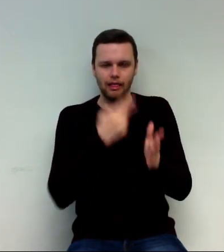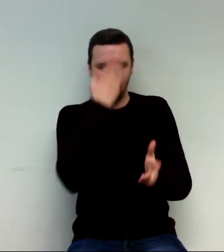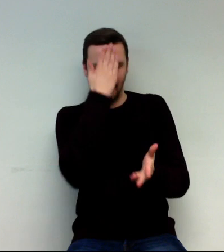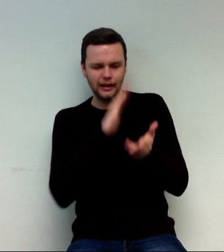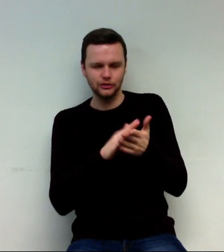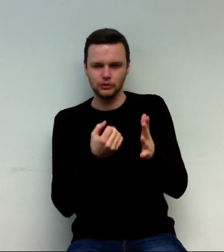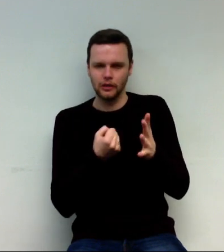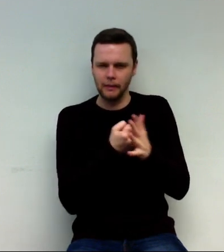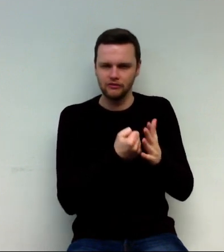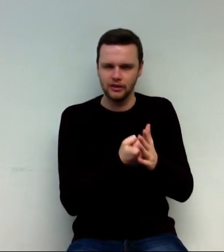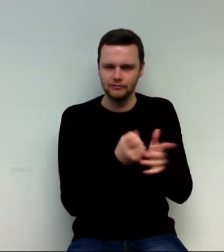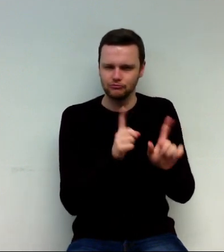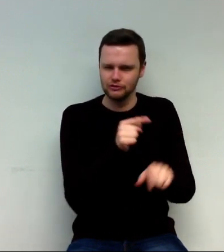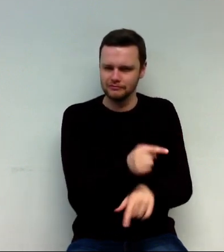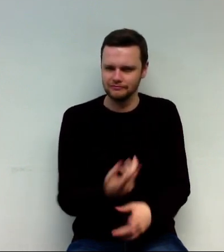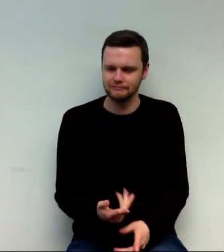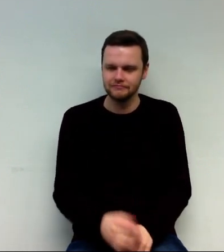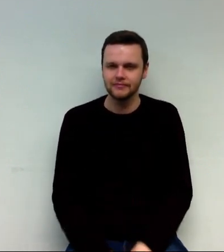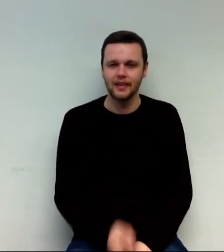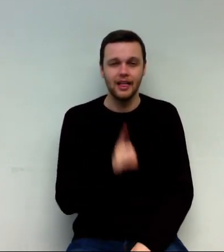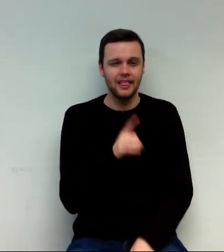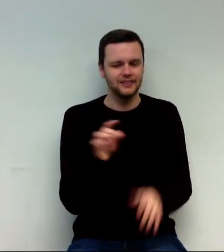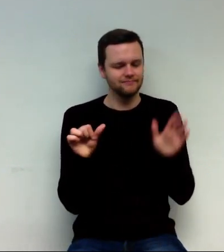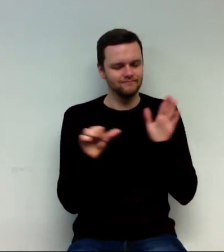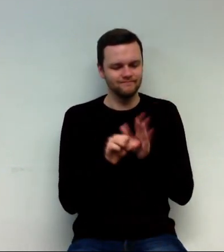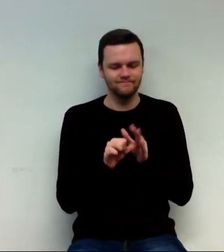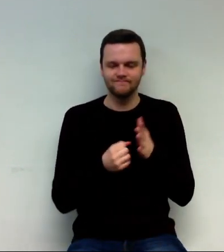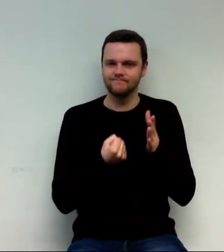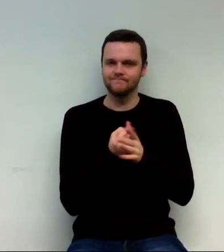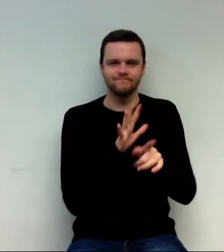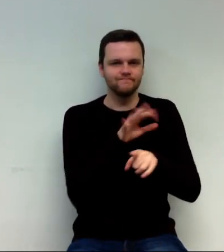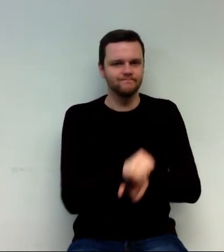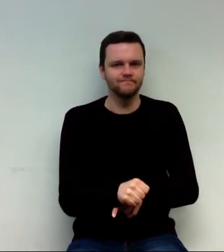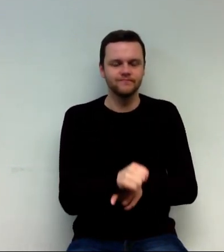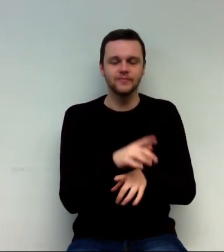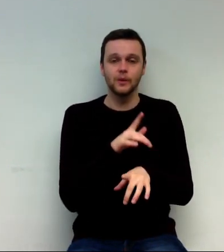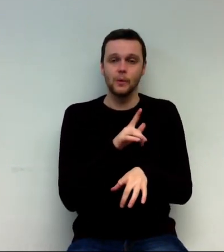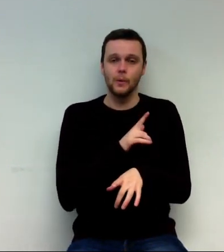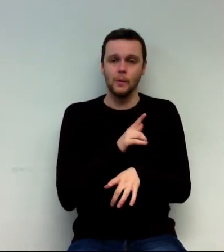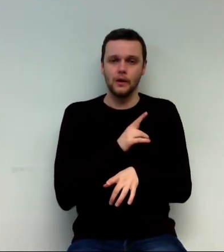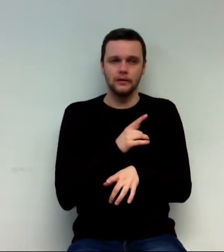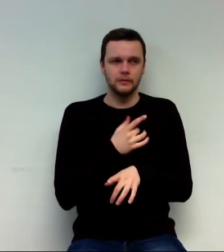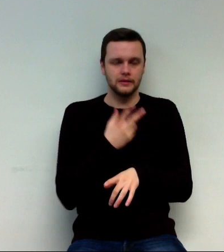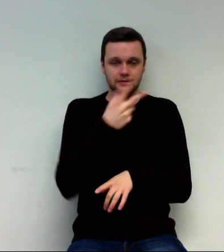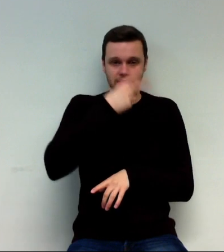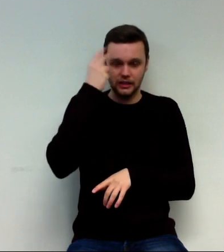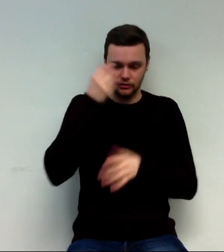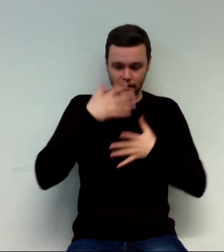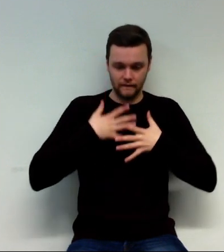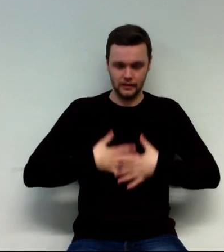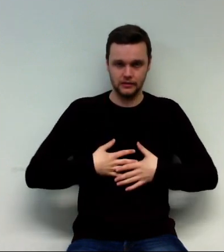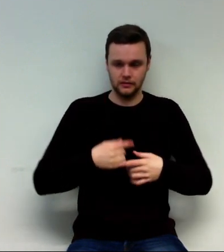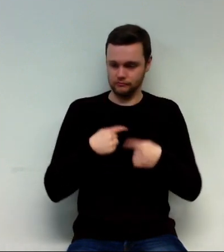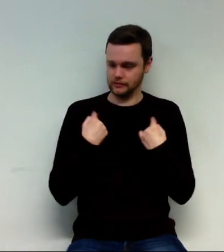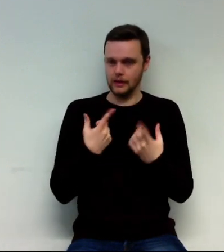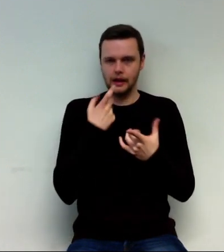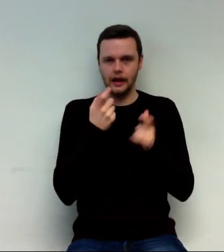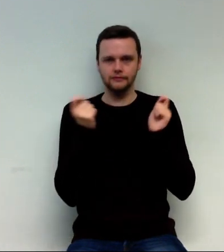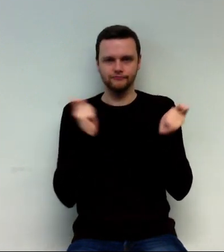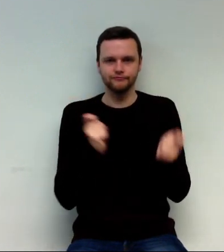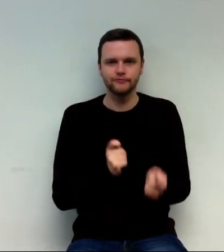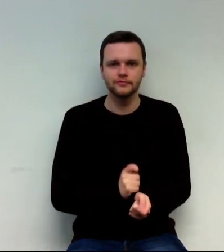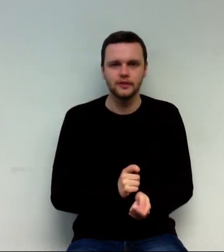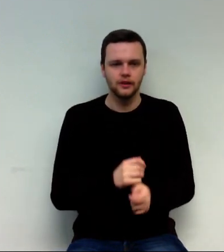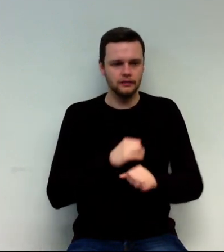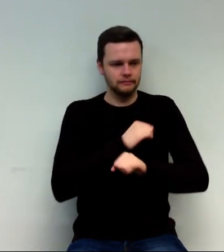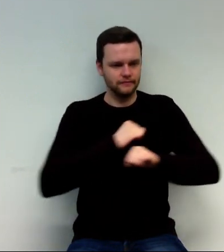So attitudinal is probably the trickiest barrier to overcome. With sensory and physical, it's kind of about the adjustments that we can make at the Fringe Society, that